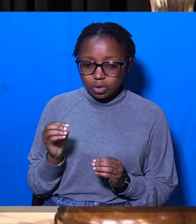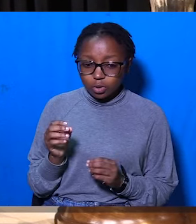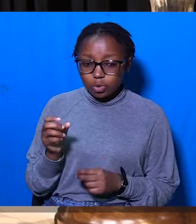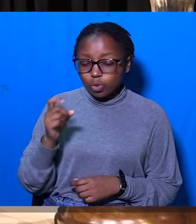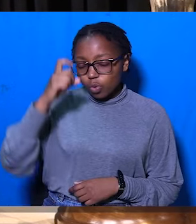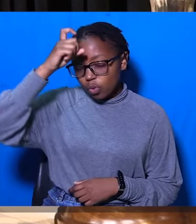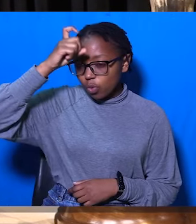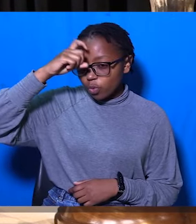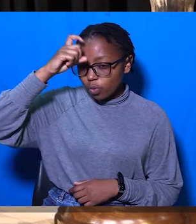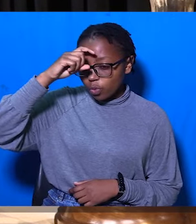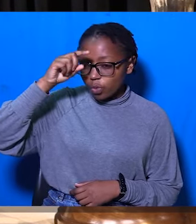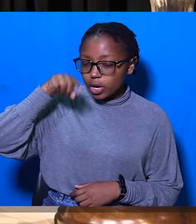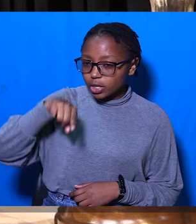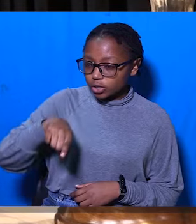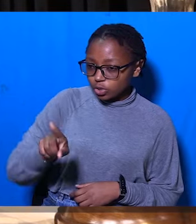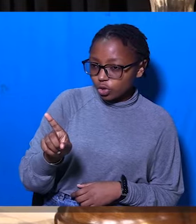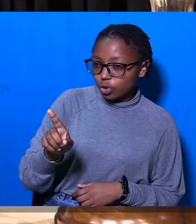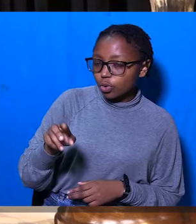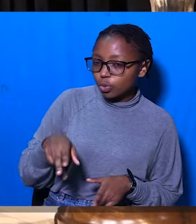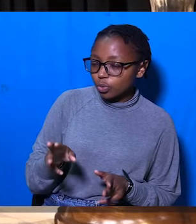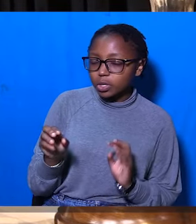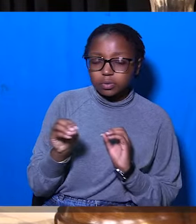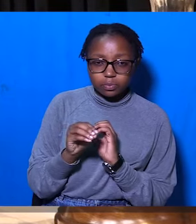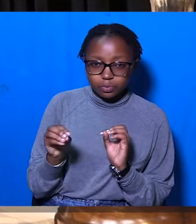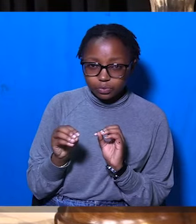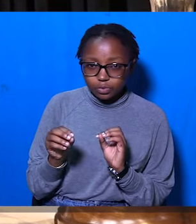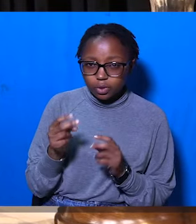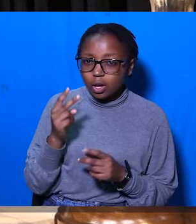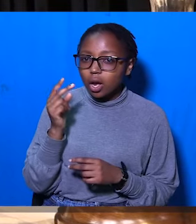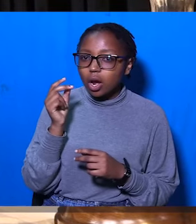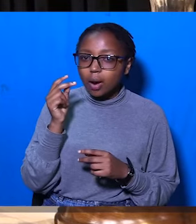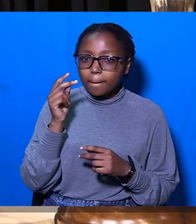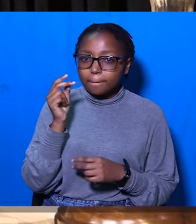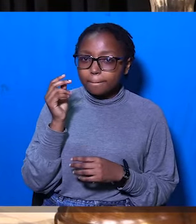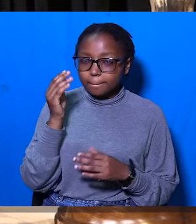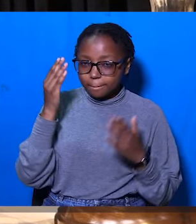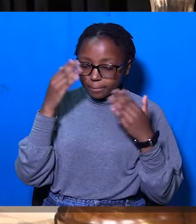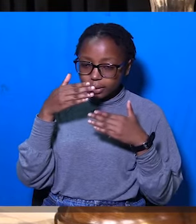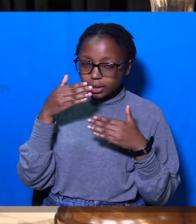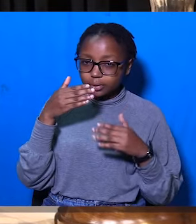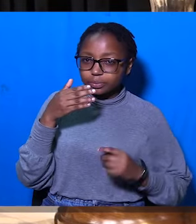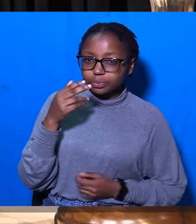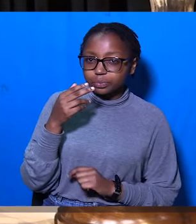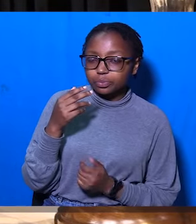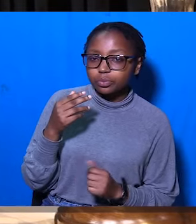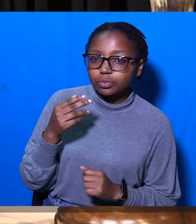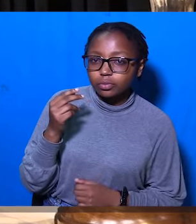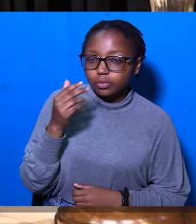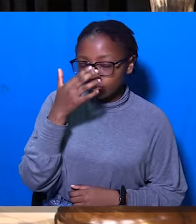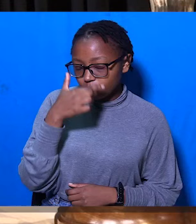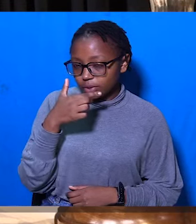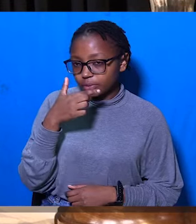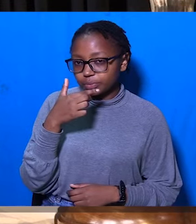opinion, that blindness in part has happened to Israel, until the fullness of the Gentiles has come